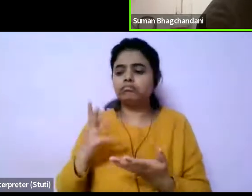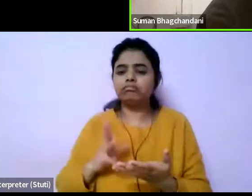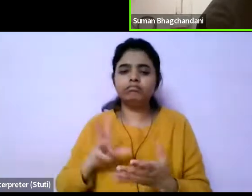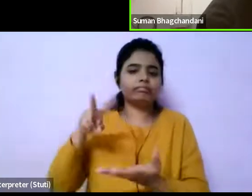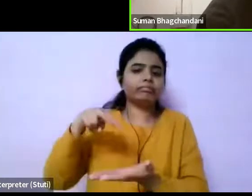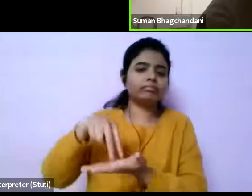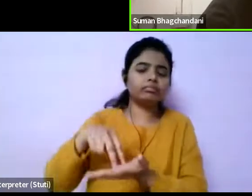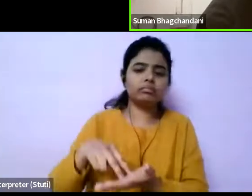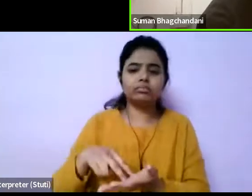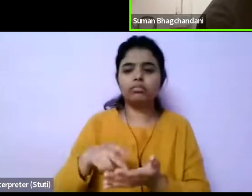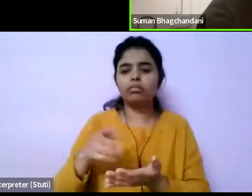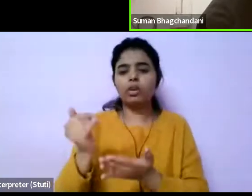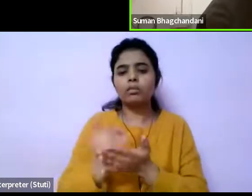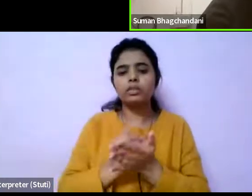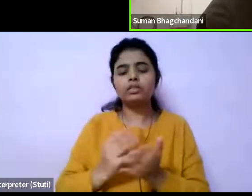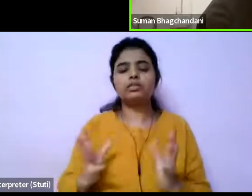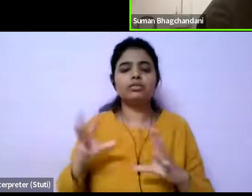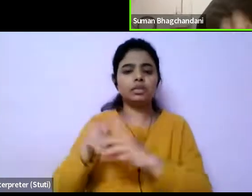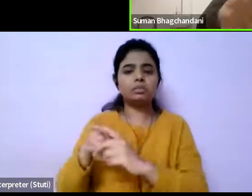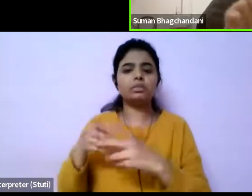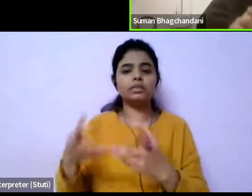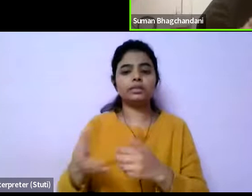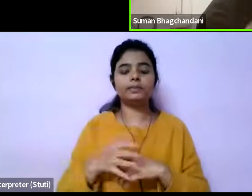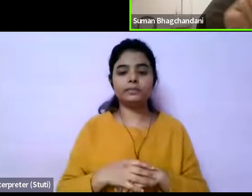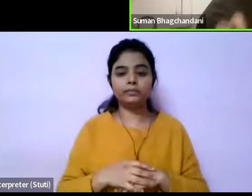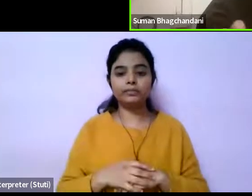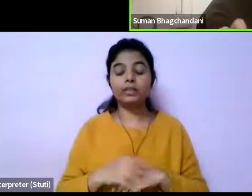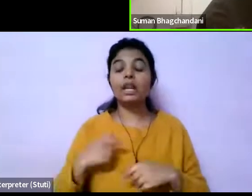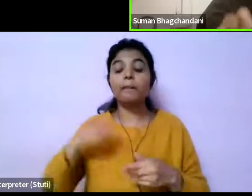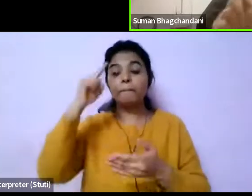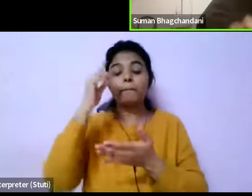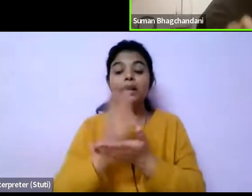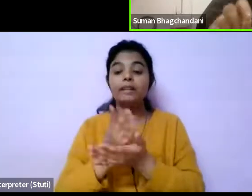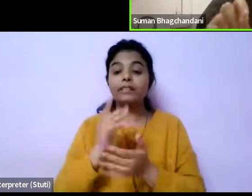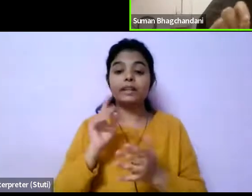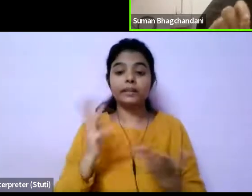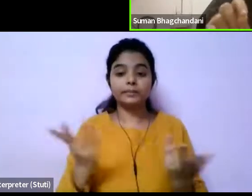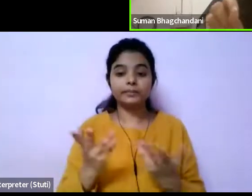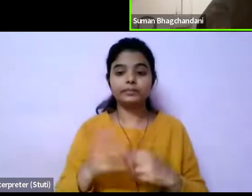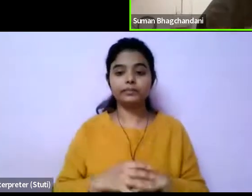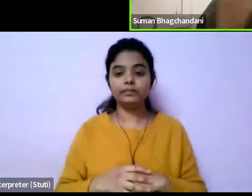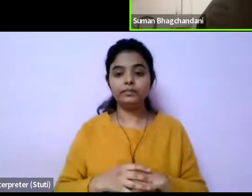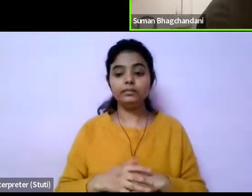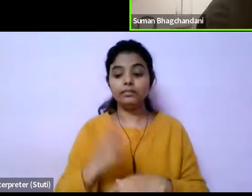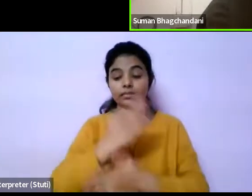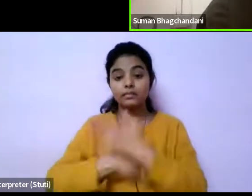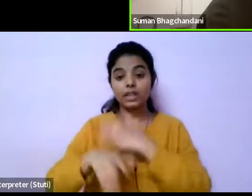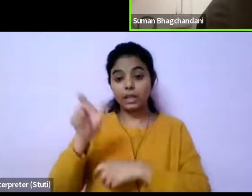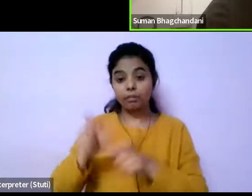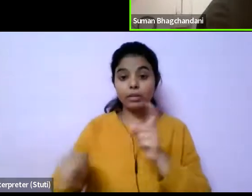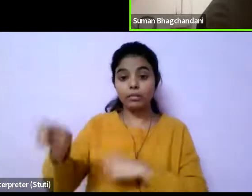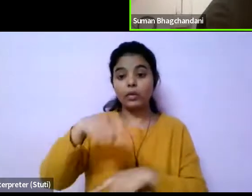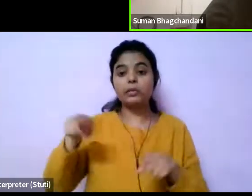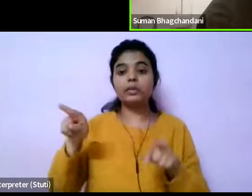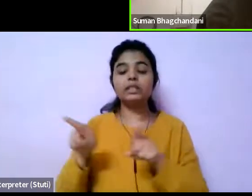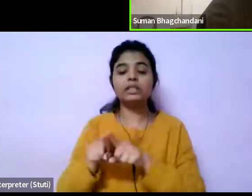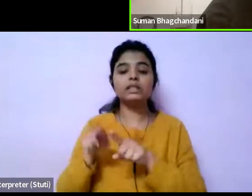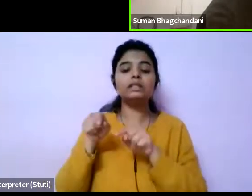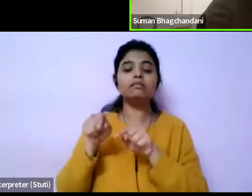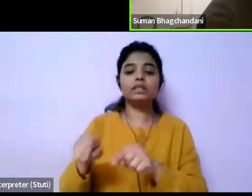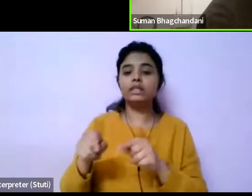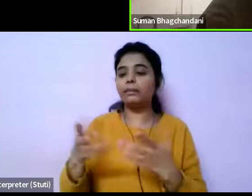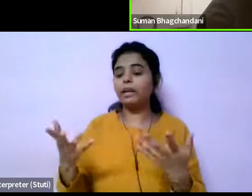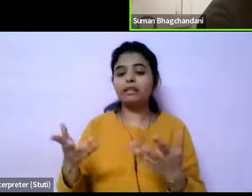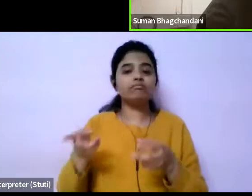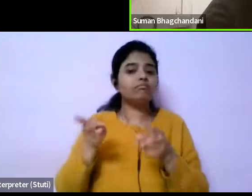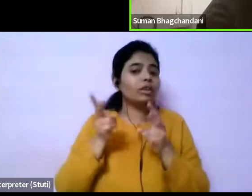an alternate movement vocabulary? I believe at this point, the body with disability itself becomes a non-institutional,